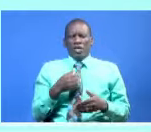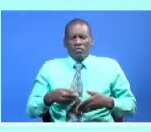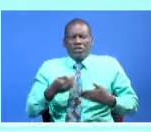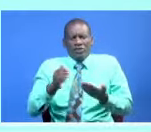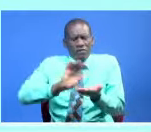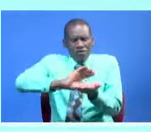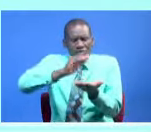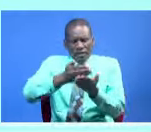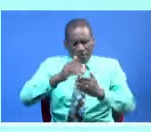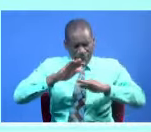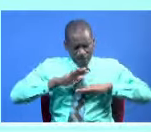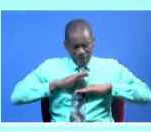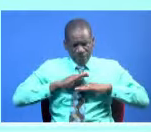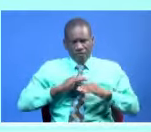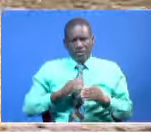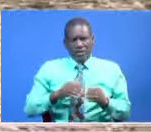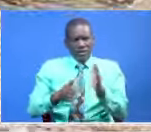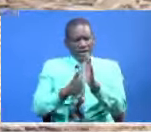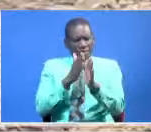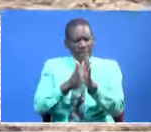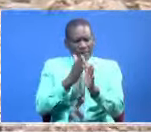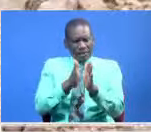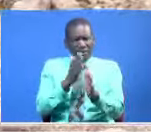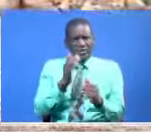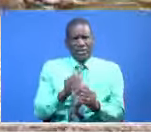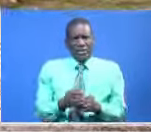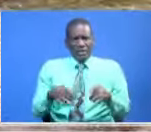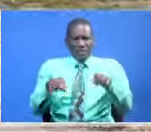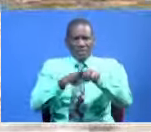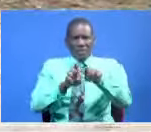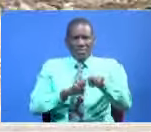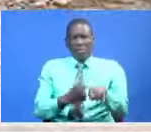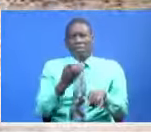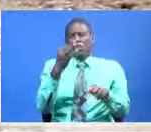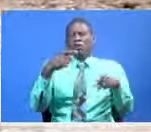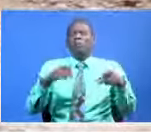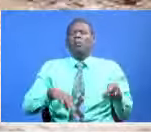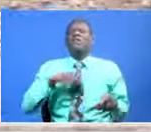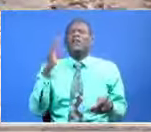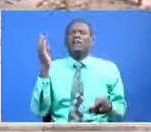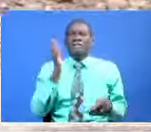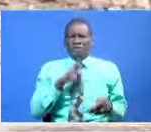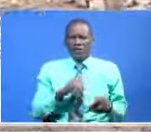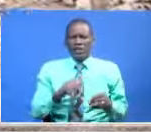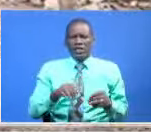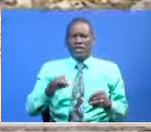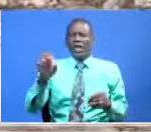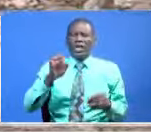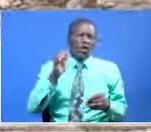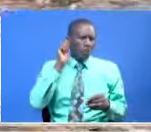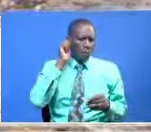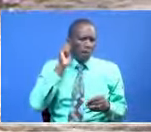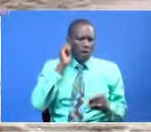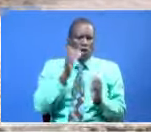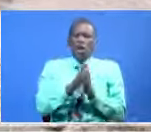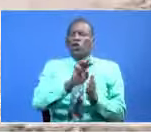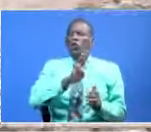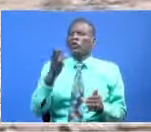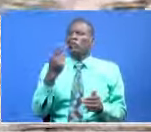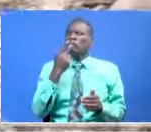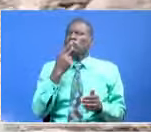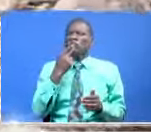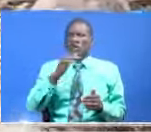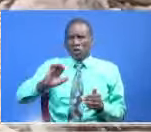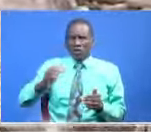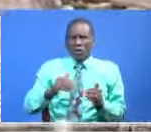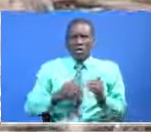kutosha katika emergency. Meanwhile, three people have lost their lives in Elgeyo Marakwet and West Pokot counties